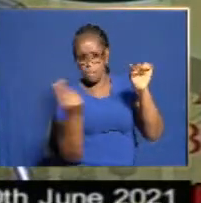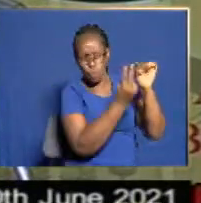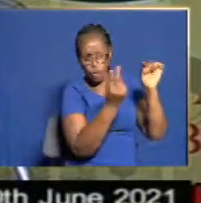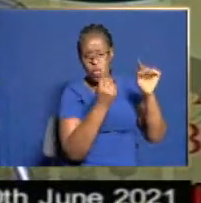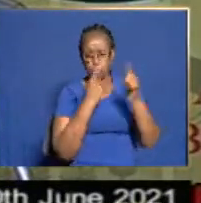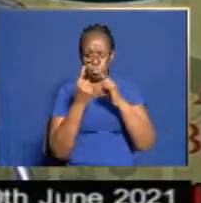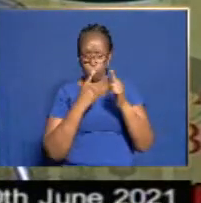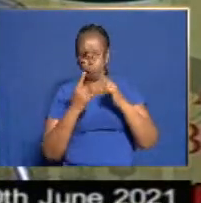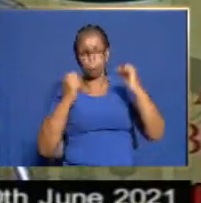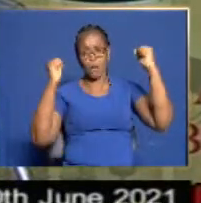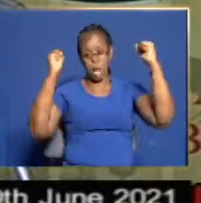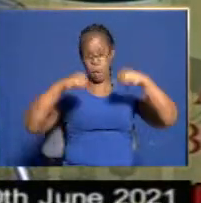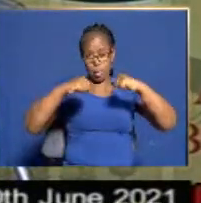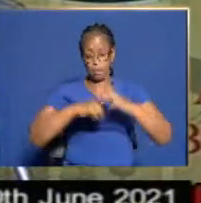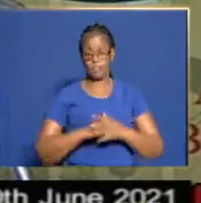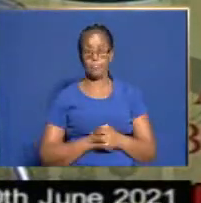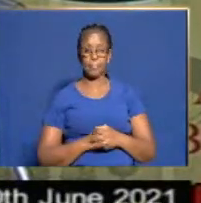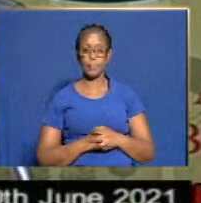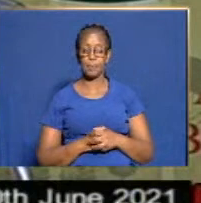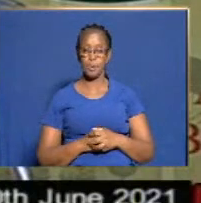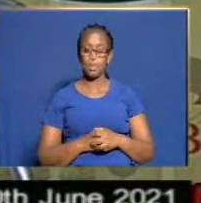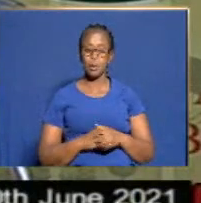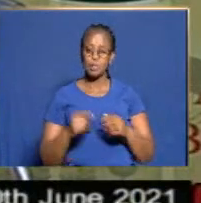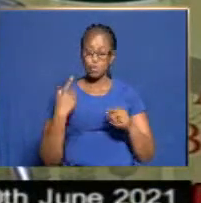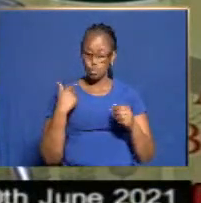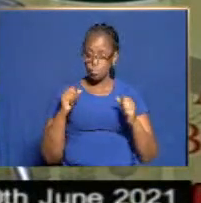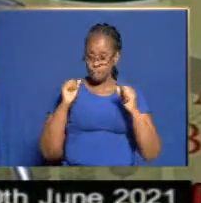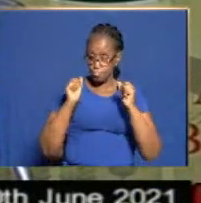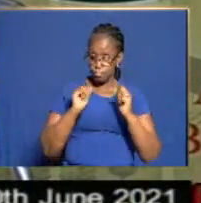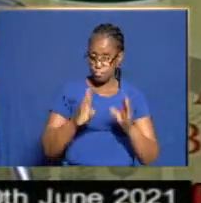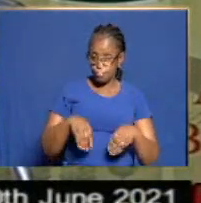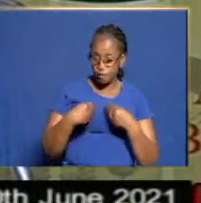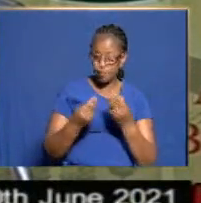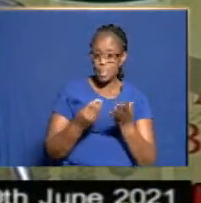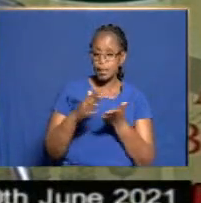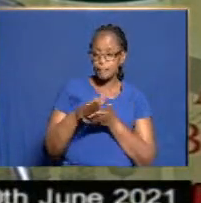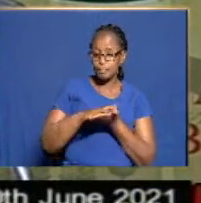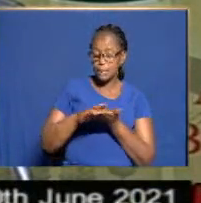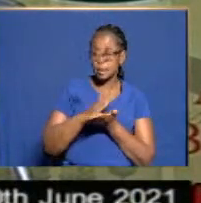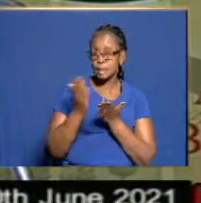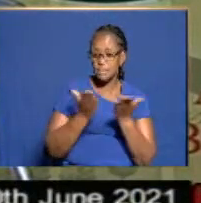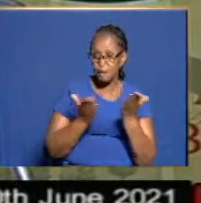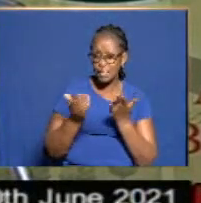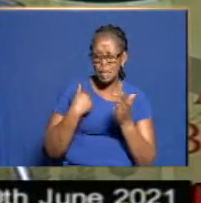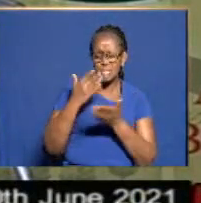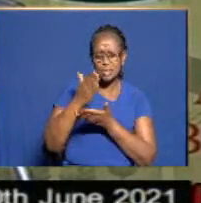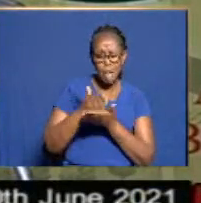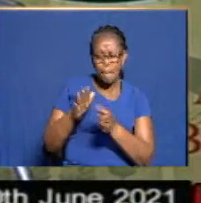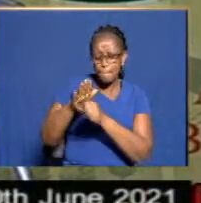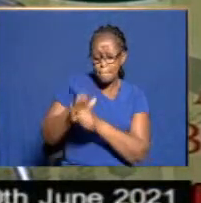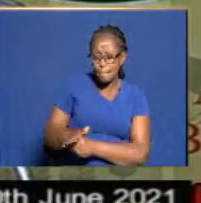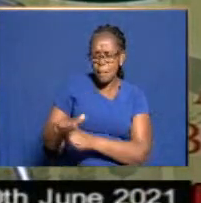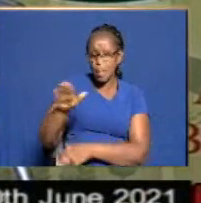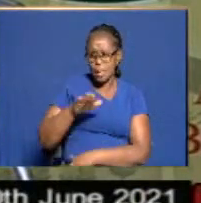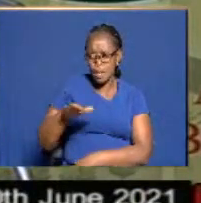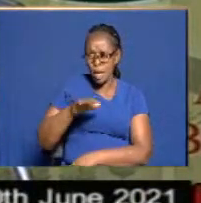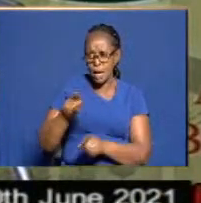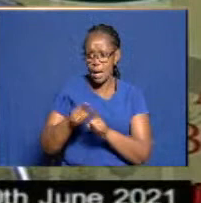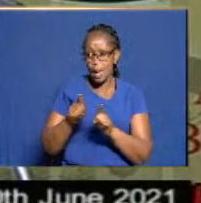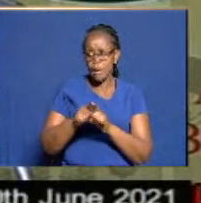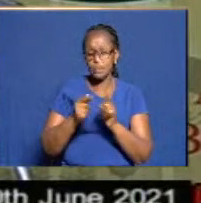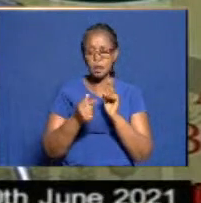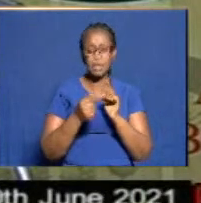Speaker, in order to provide basic services to the previously marginalized areas, as envisioned under the Constitution of